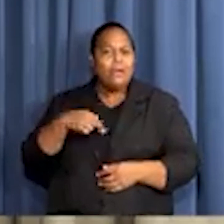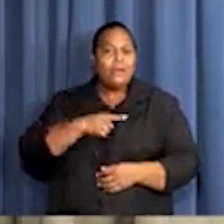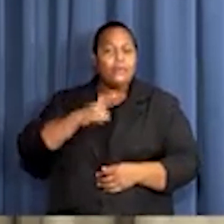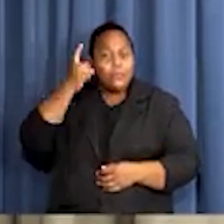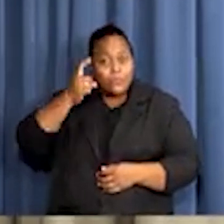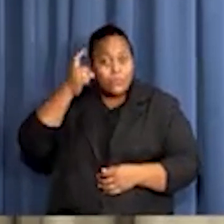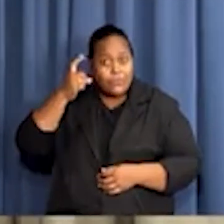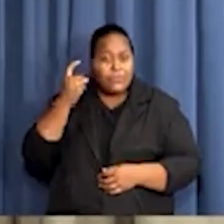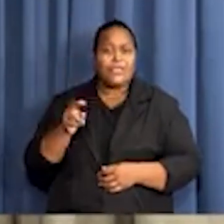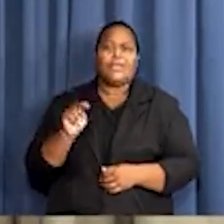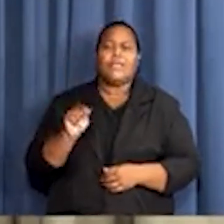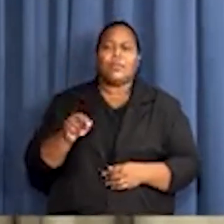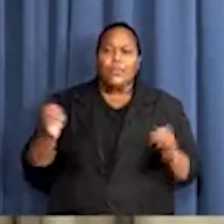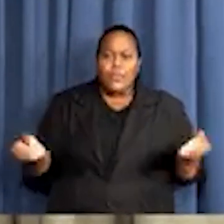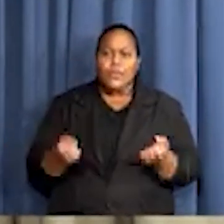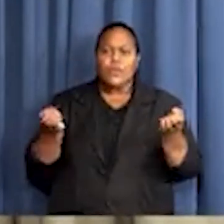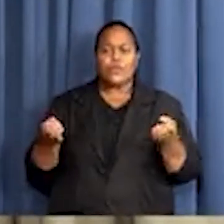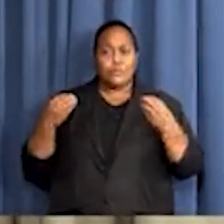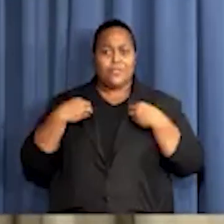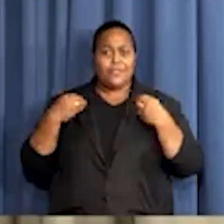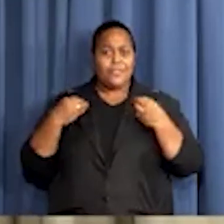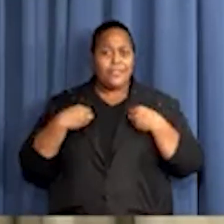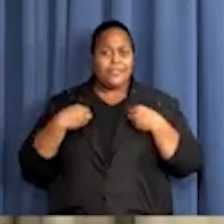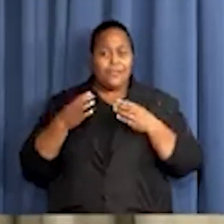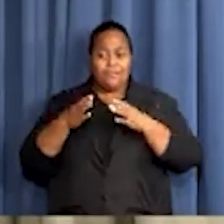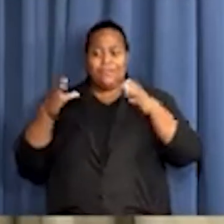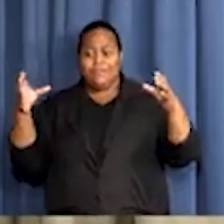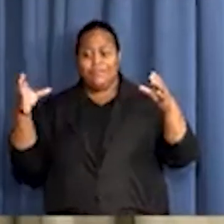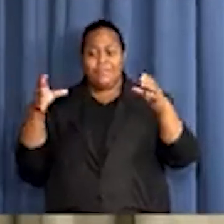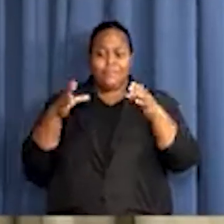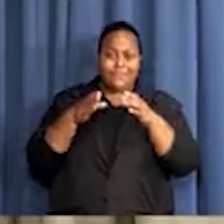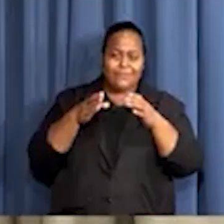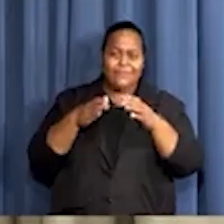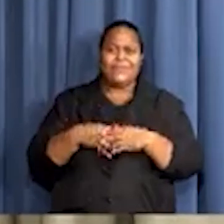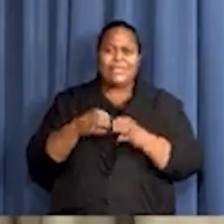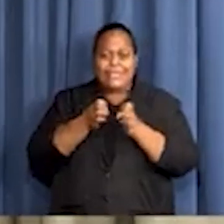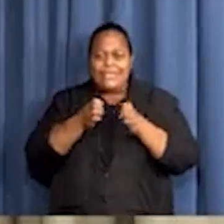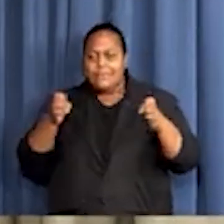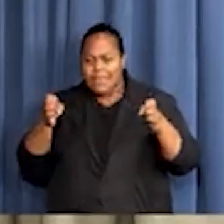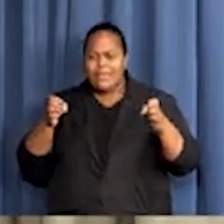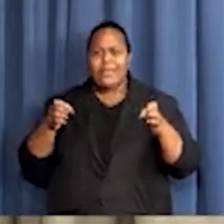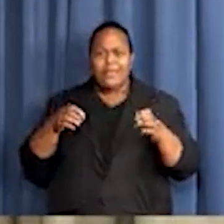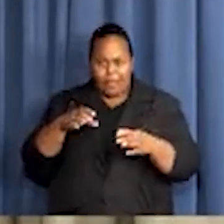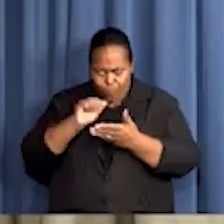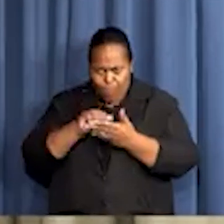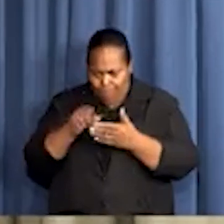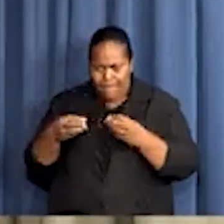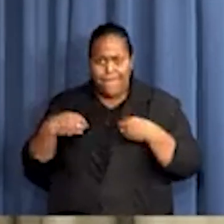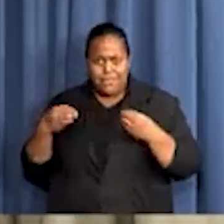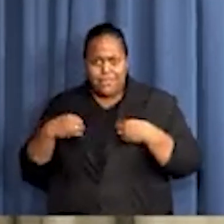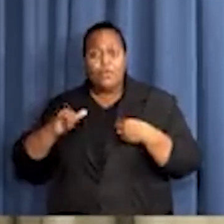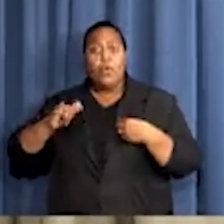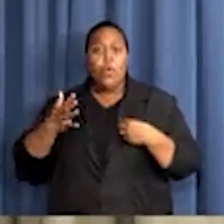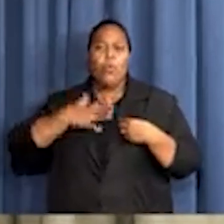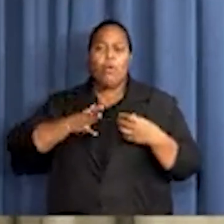the need to encourage businesses, large and small, to either expand their existing enterprises or go